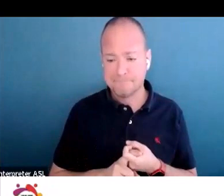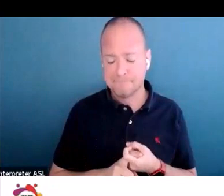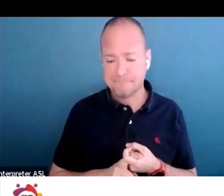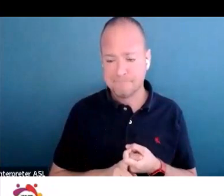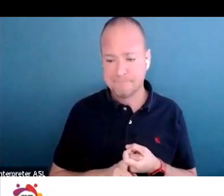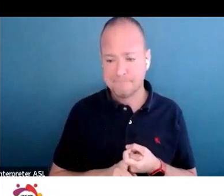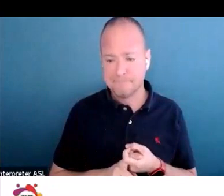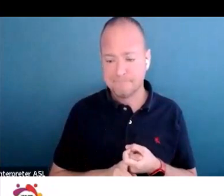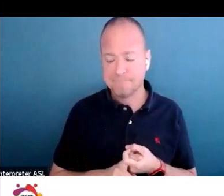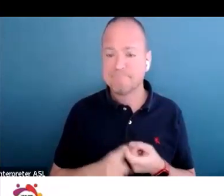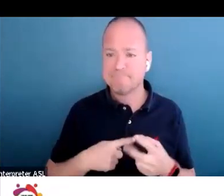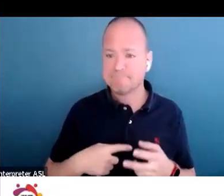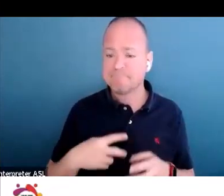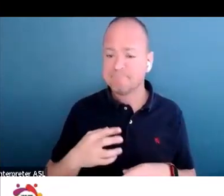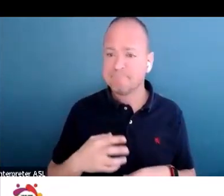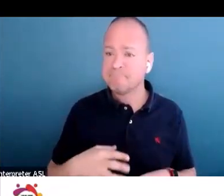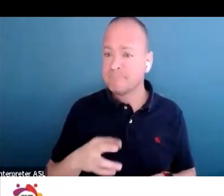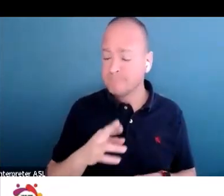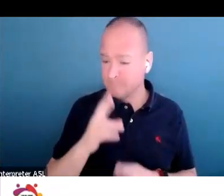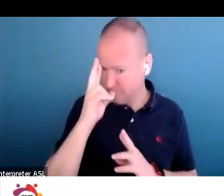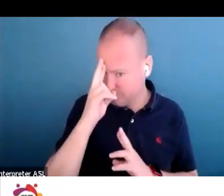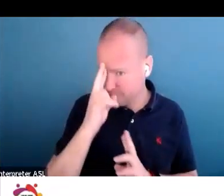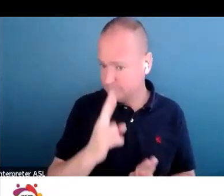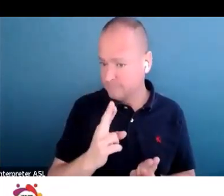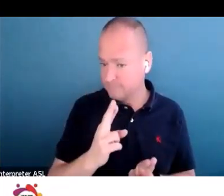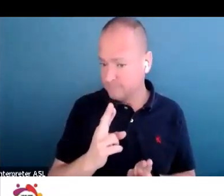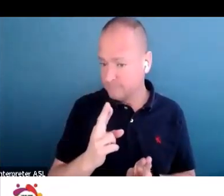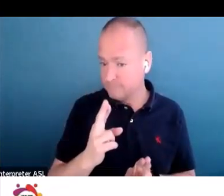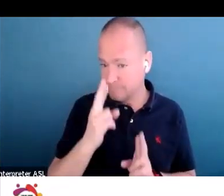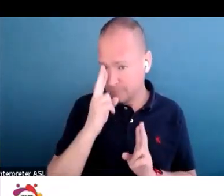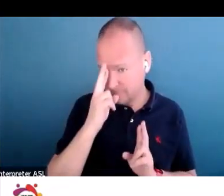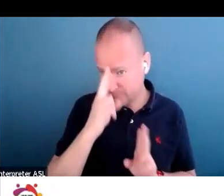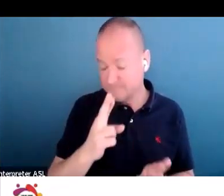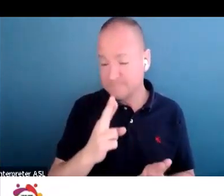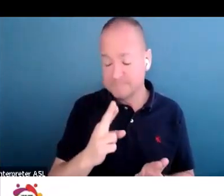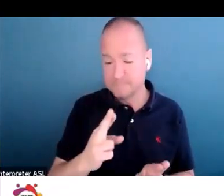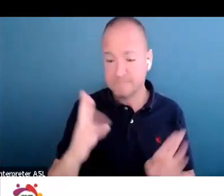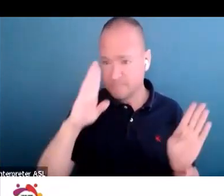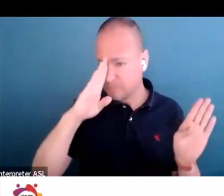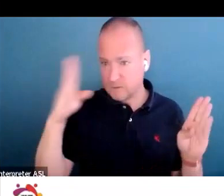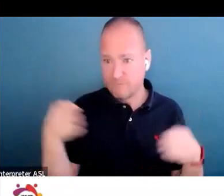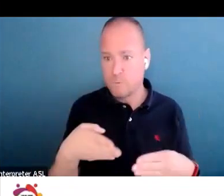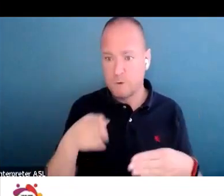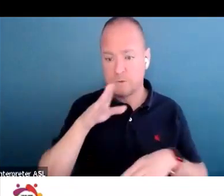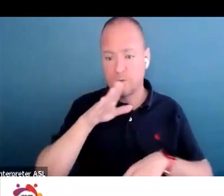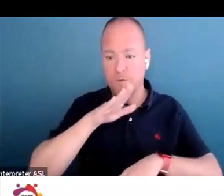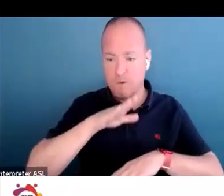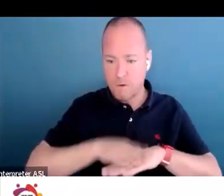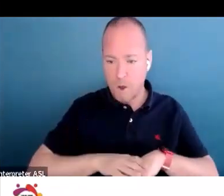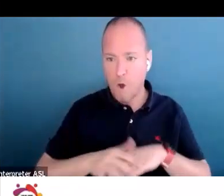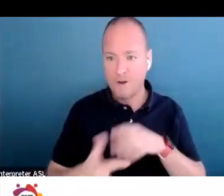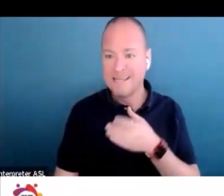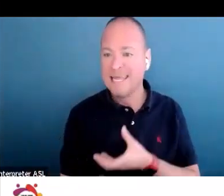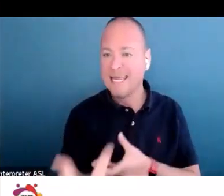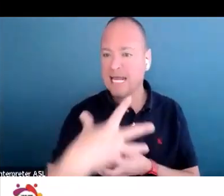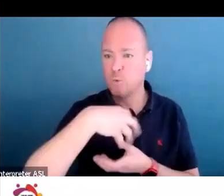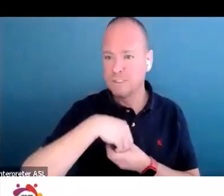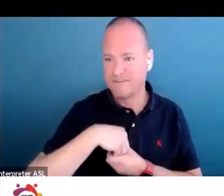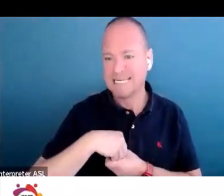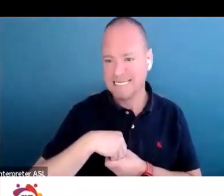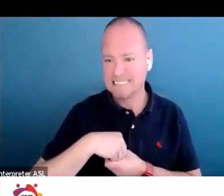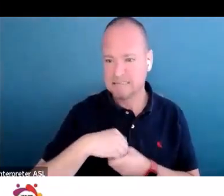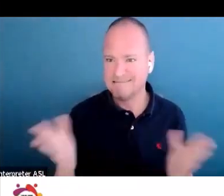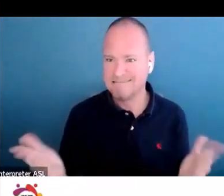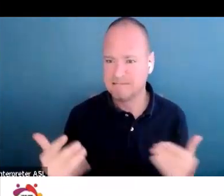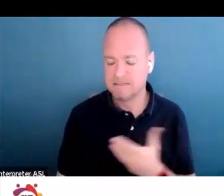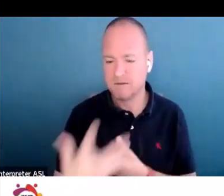I respected, and I respected very much the focus on inclusivity